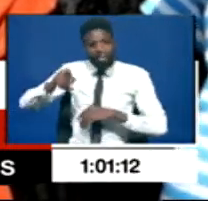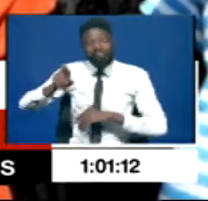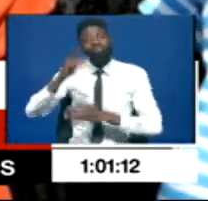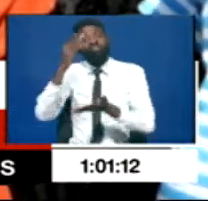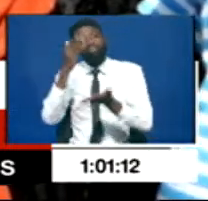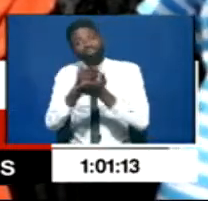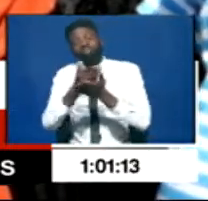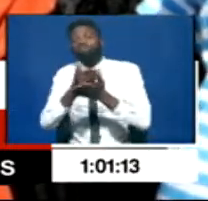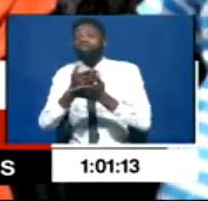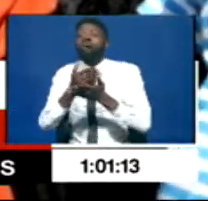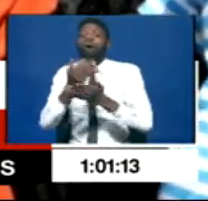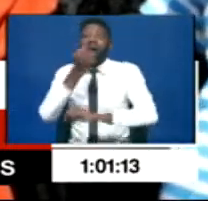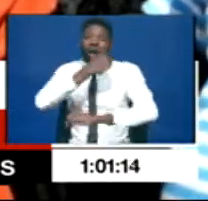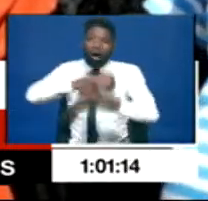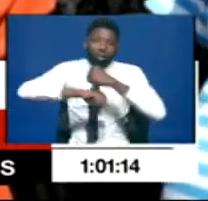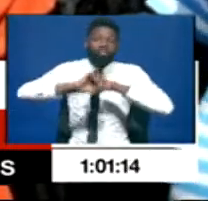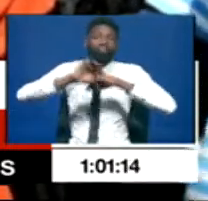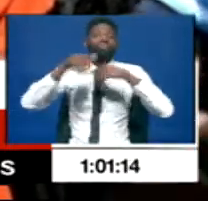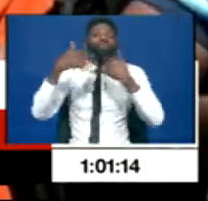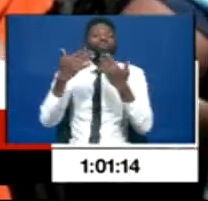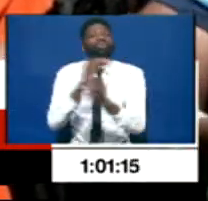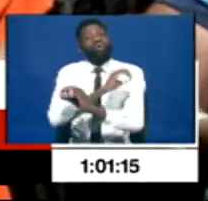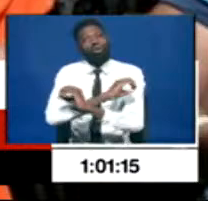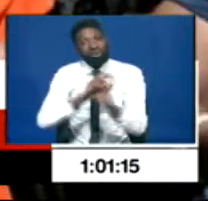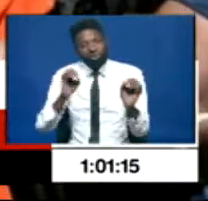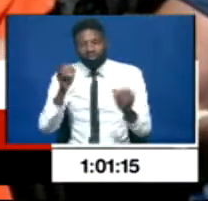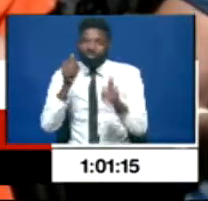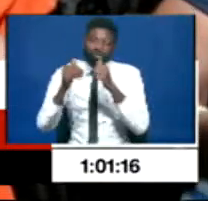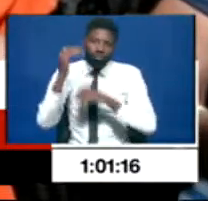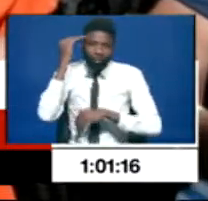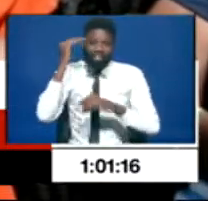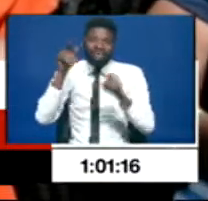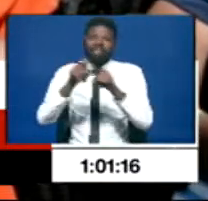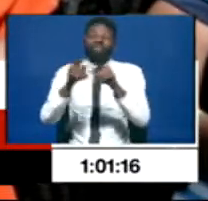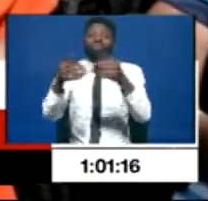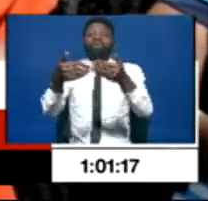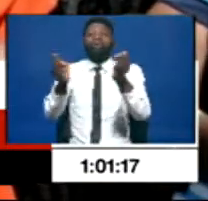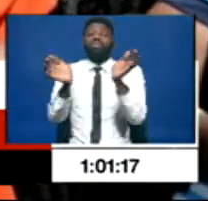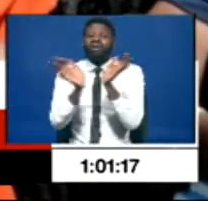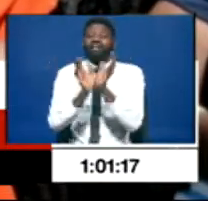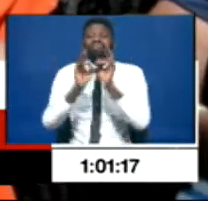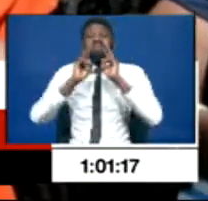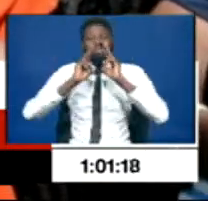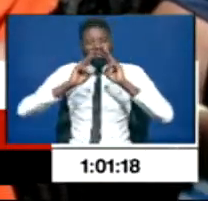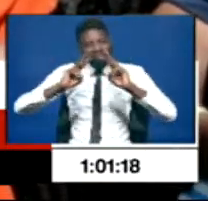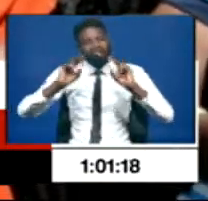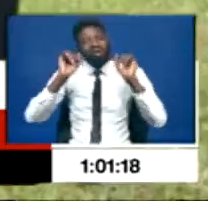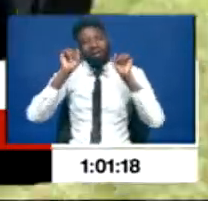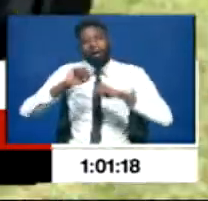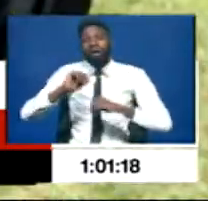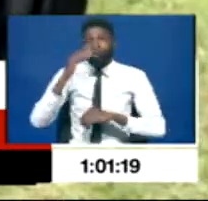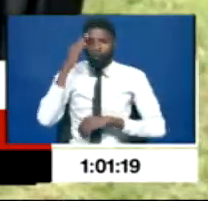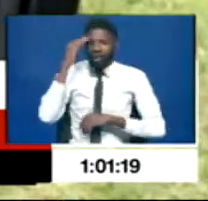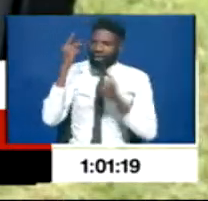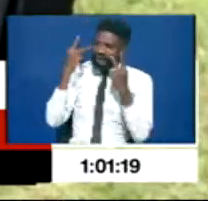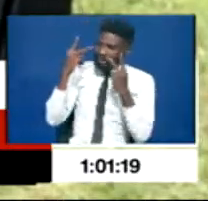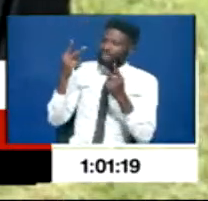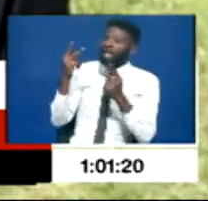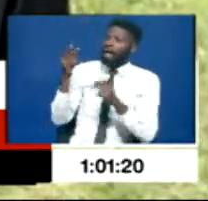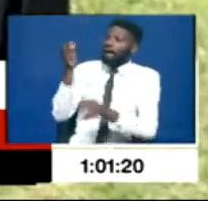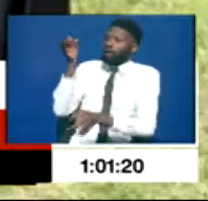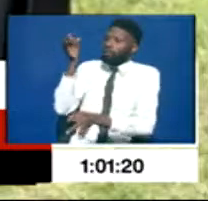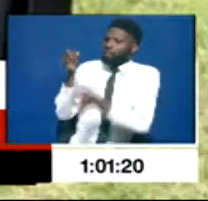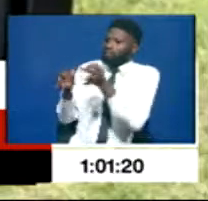koti. Lakini pia community waweze kuwa na amani kwa sababu waone pia haki imeweza kutendeka.